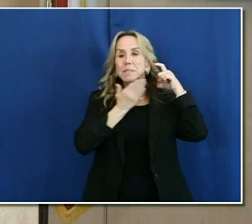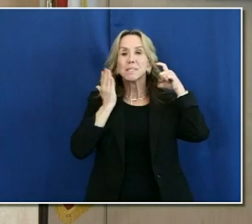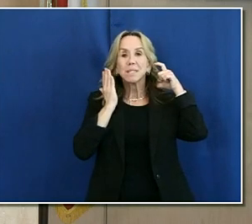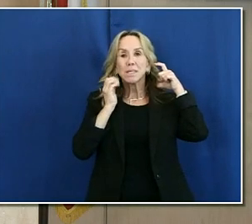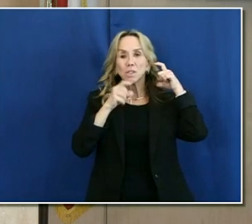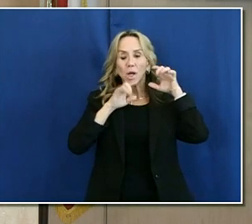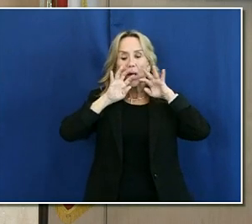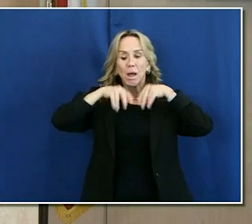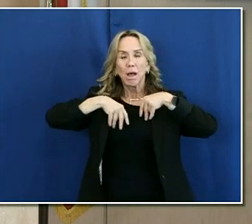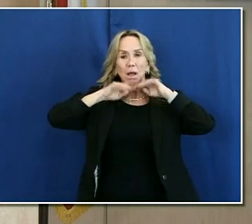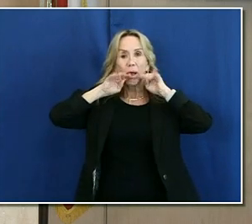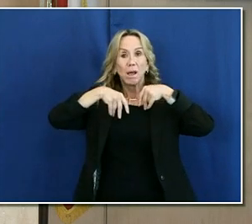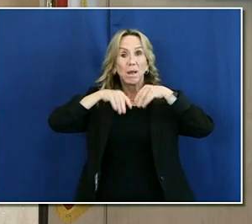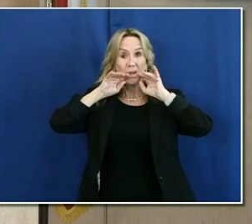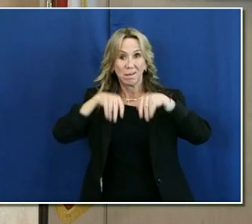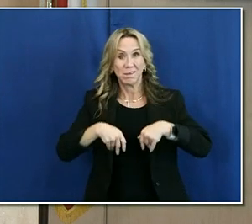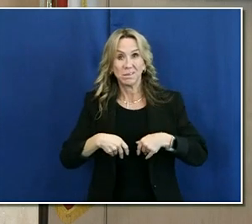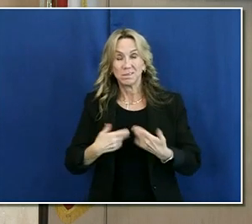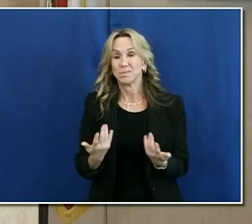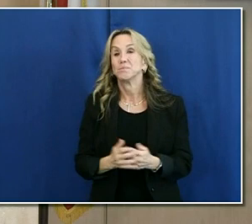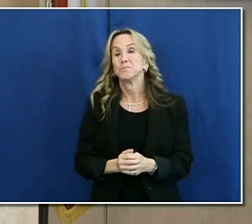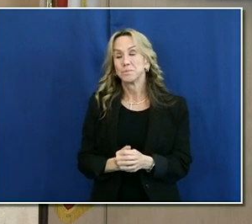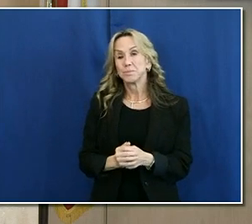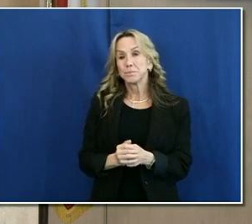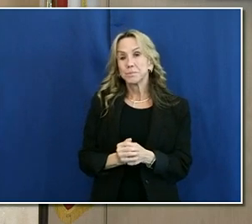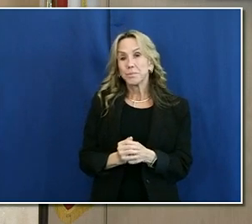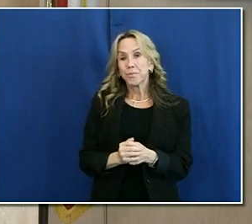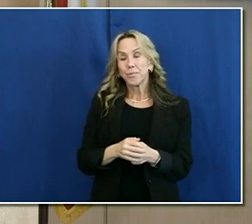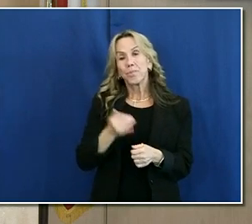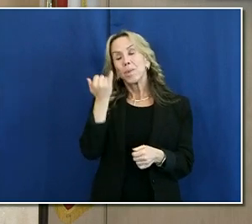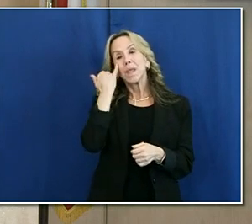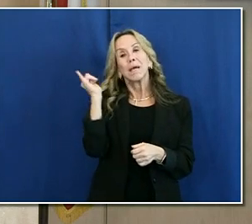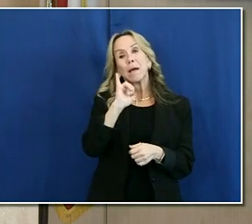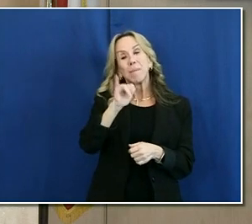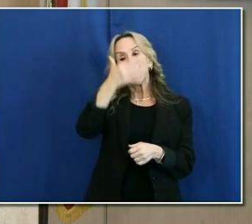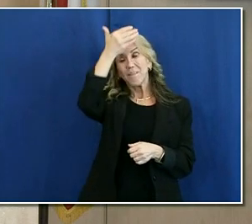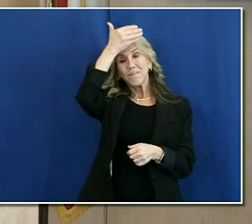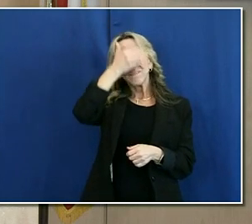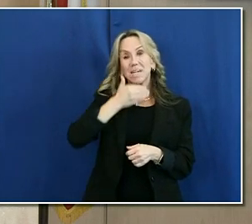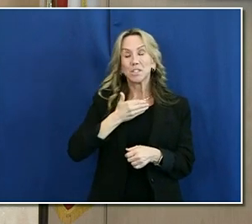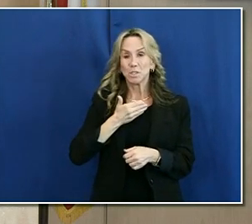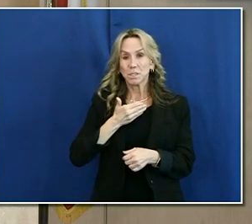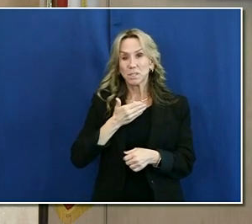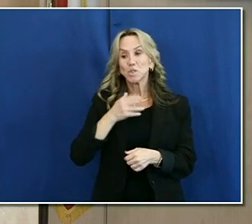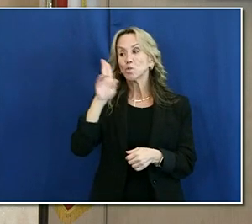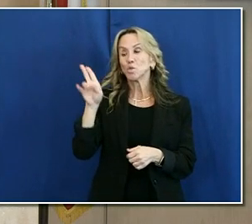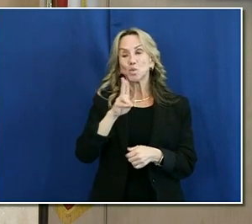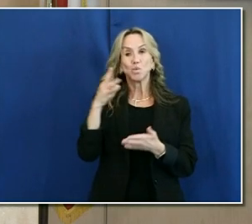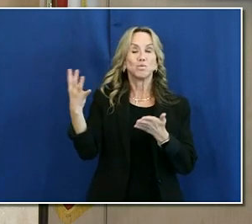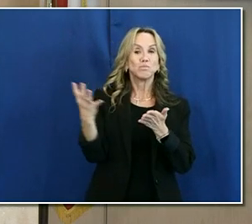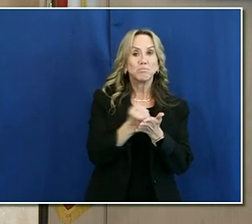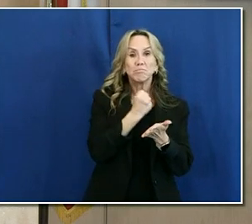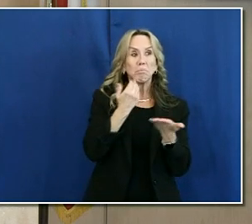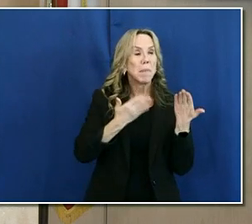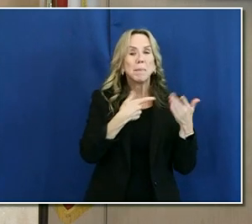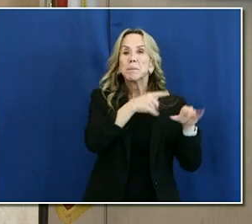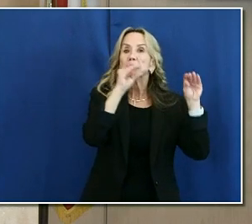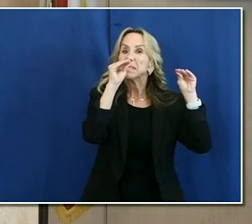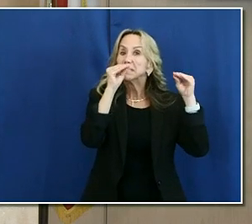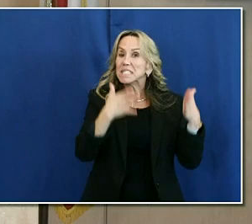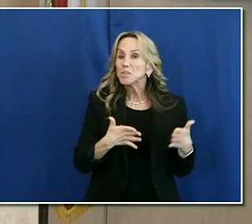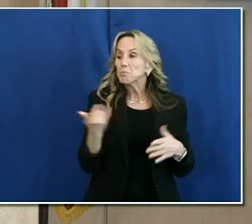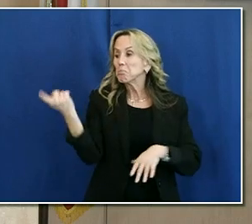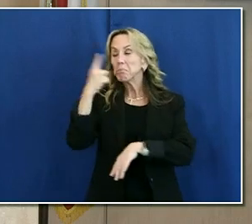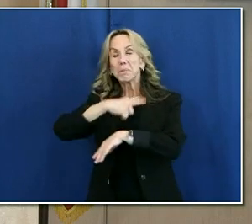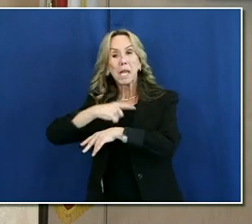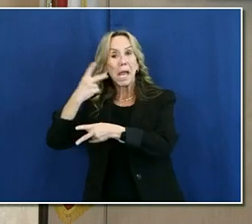the droplets from coming out or escaping from on that shield. And then finally, the face shield is also utilized by maybe teachers or by daycare